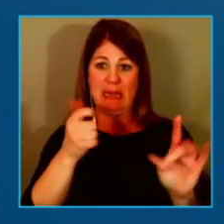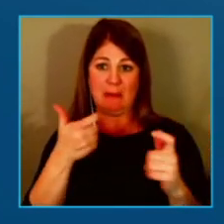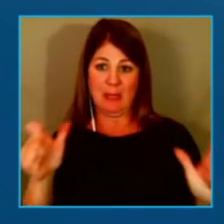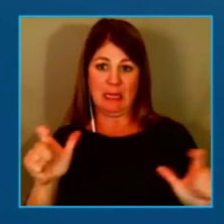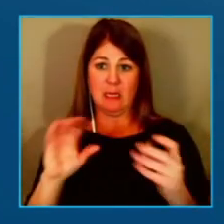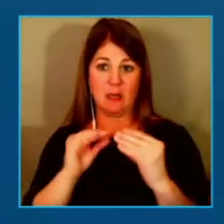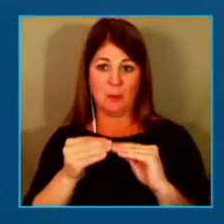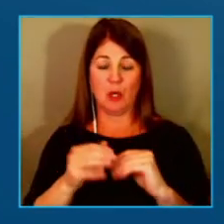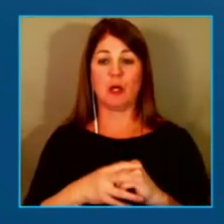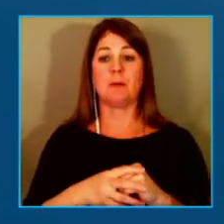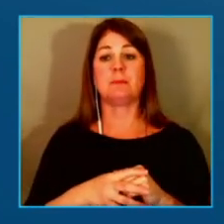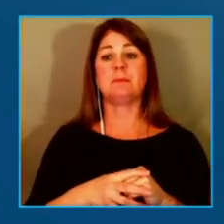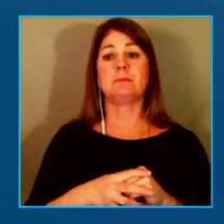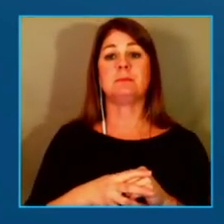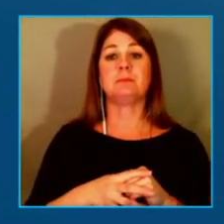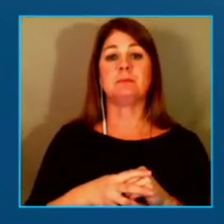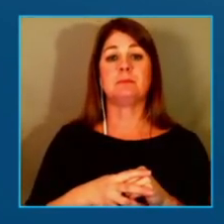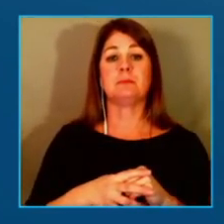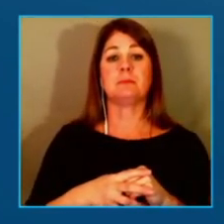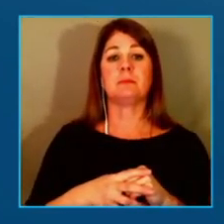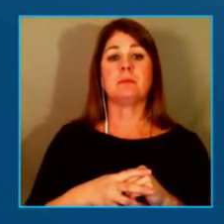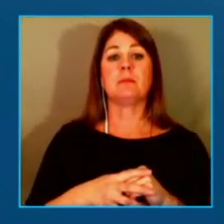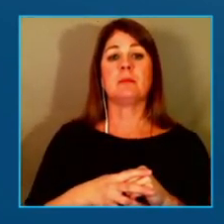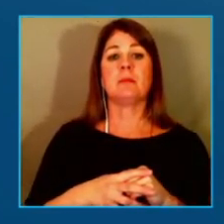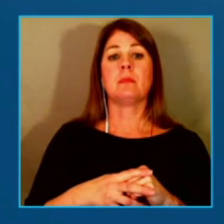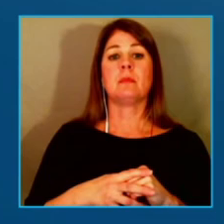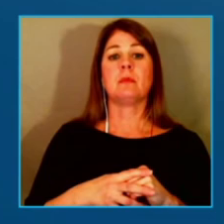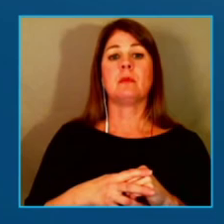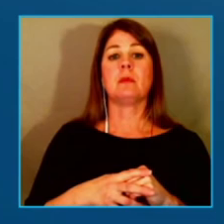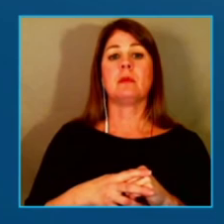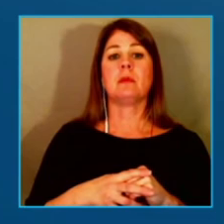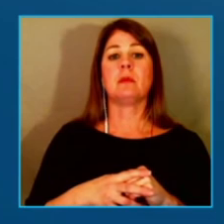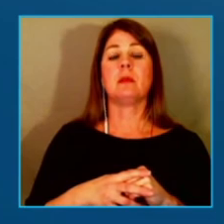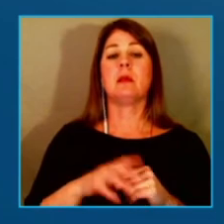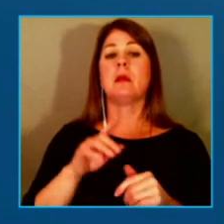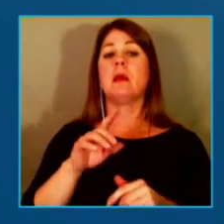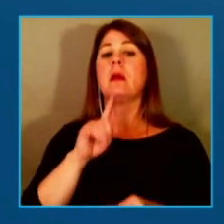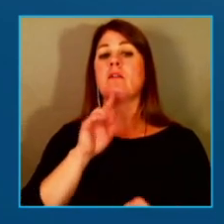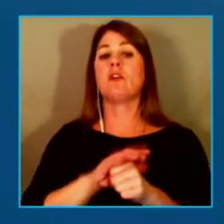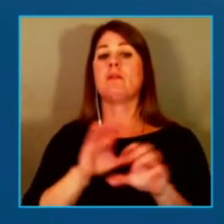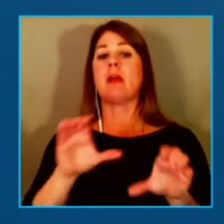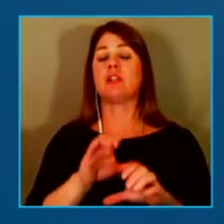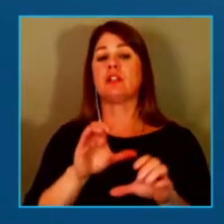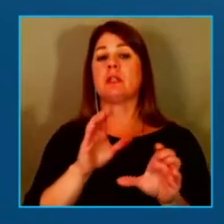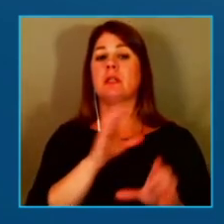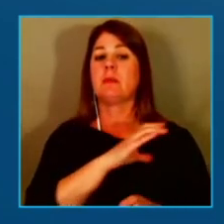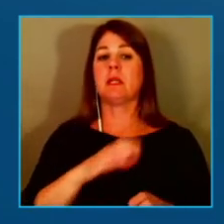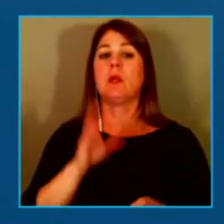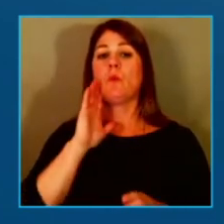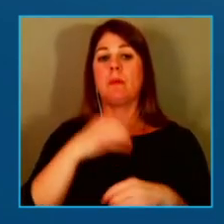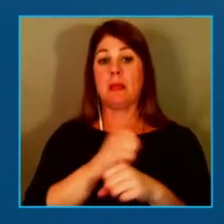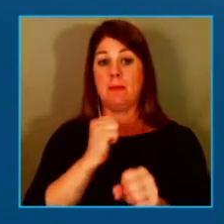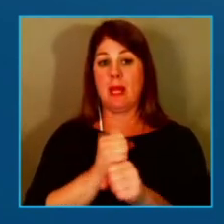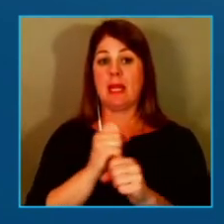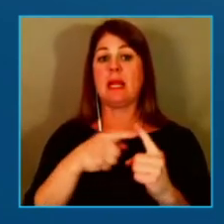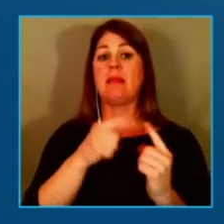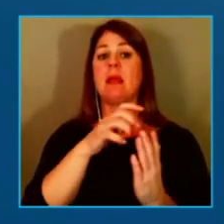And then that committee, the Affirmative Action Committee that is to be created, will then draft a